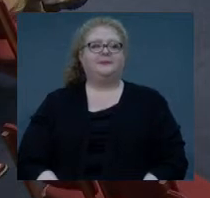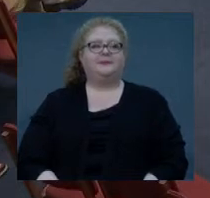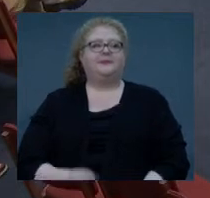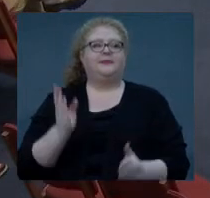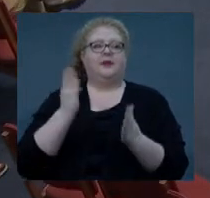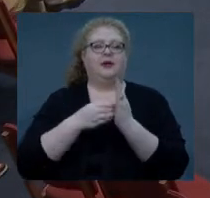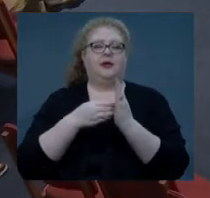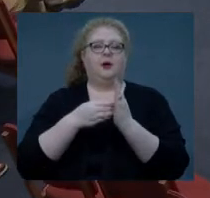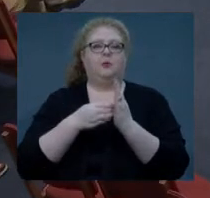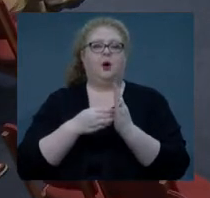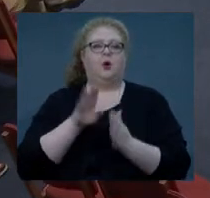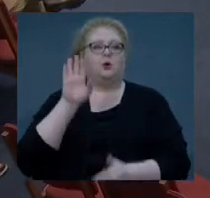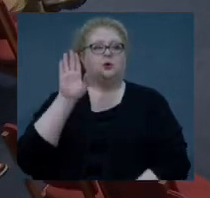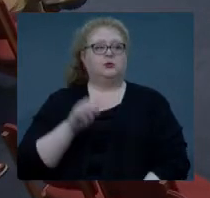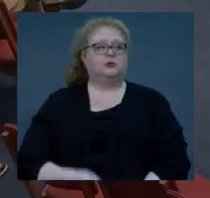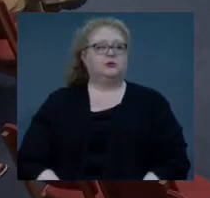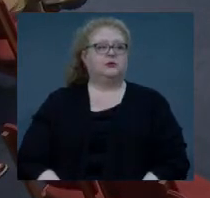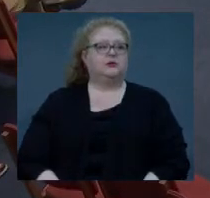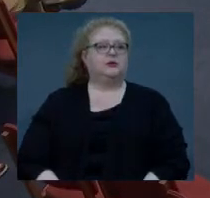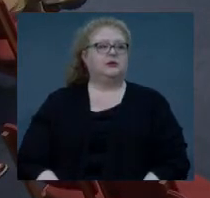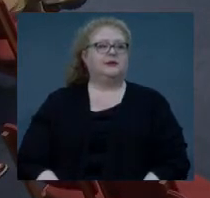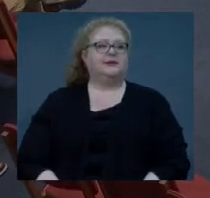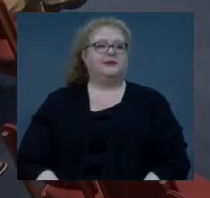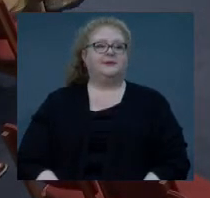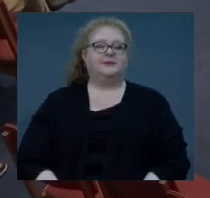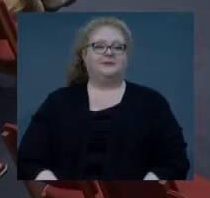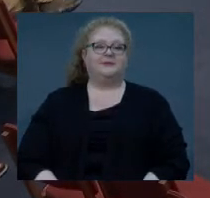If you're opposed, not.